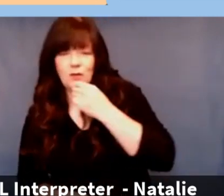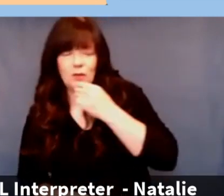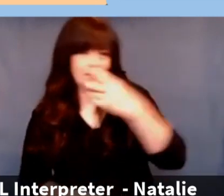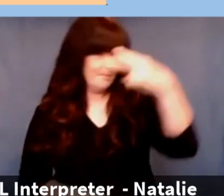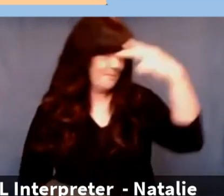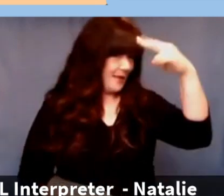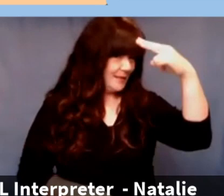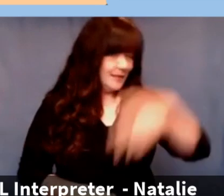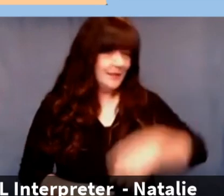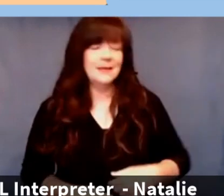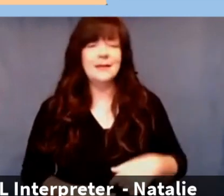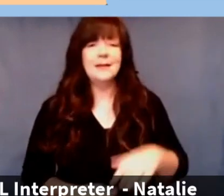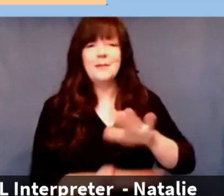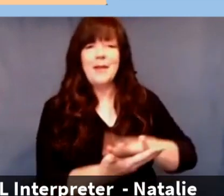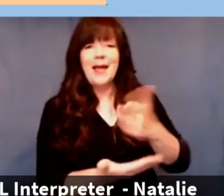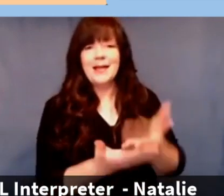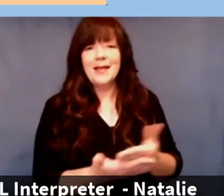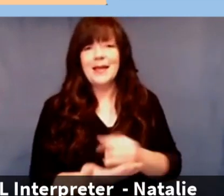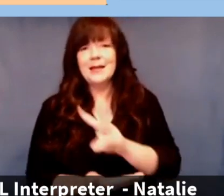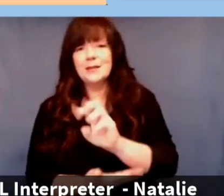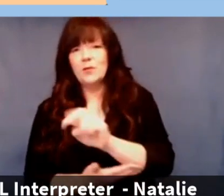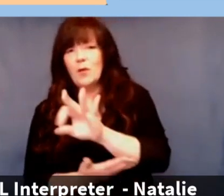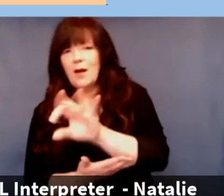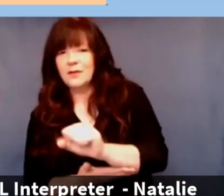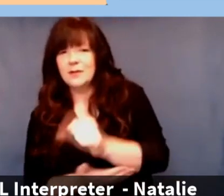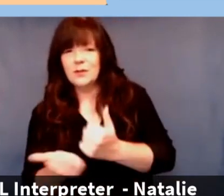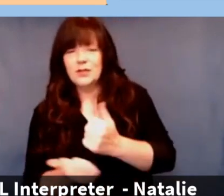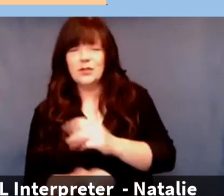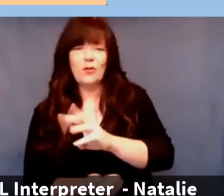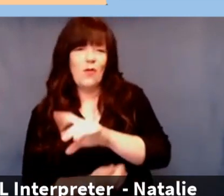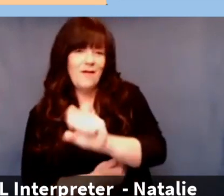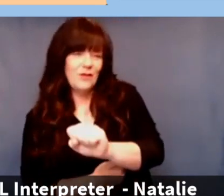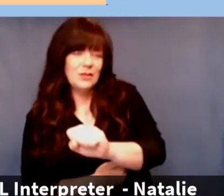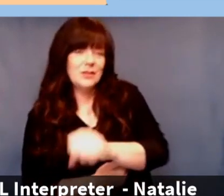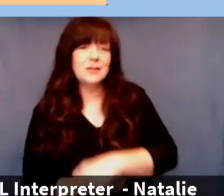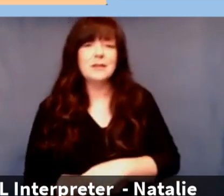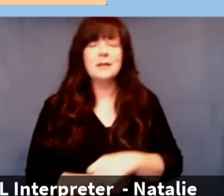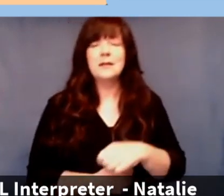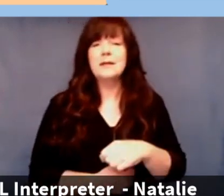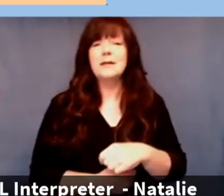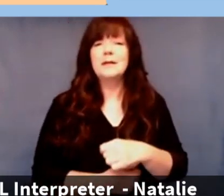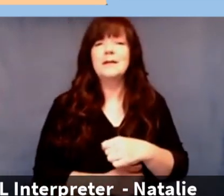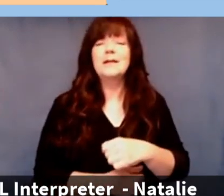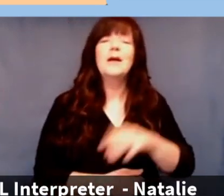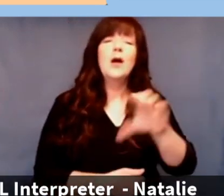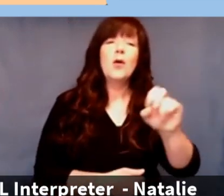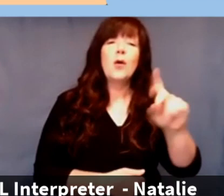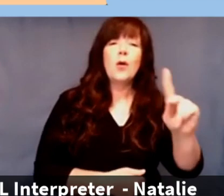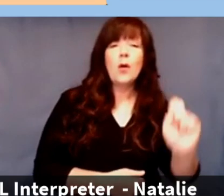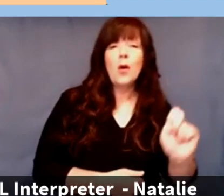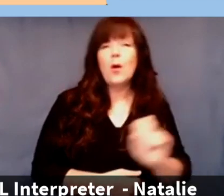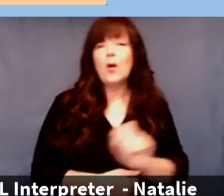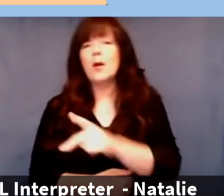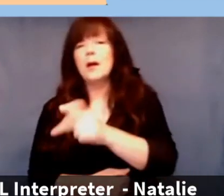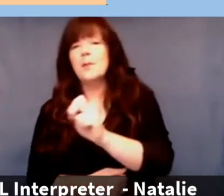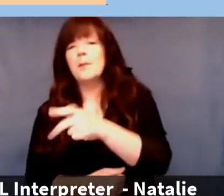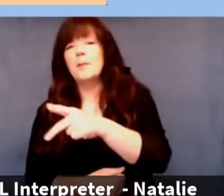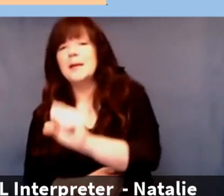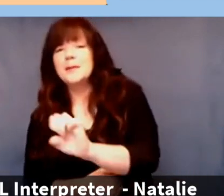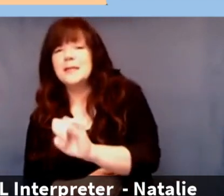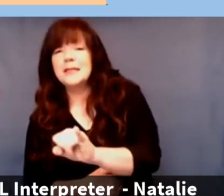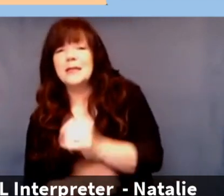or waffles? Waffles. Coke or Pepsi? Pepsi. Savory or